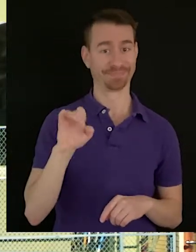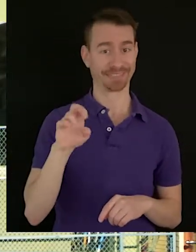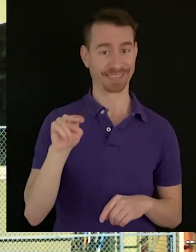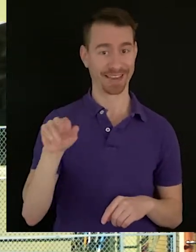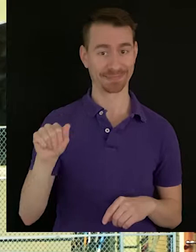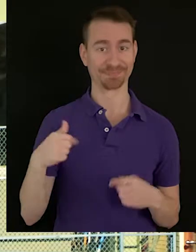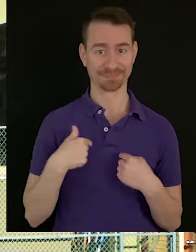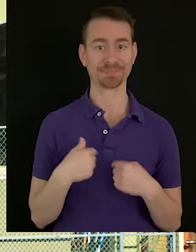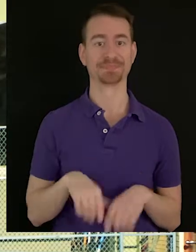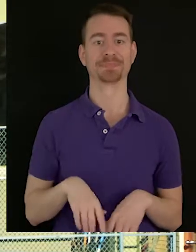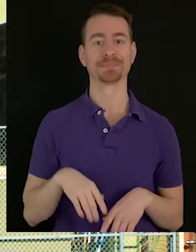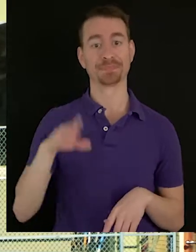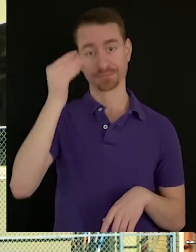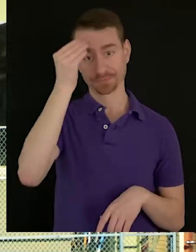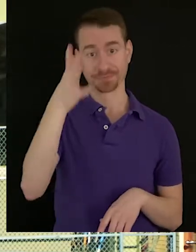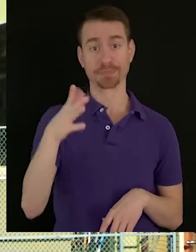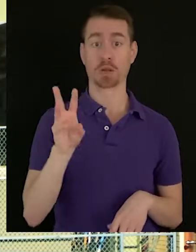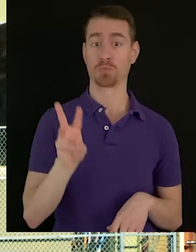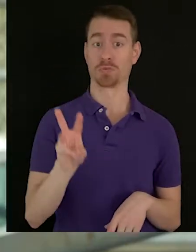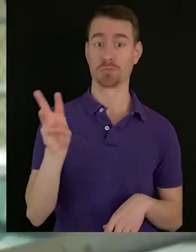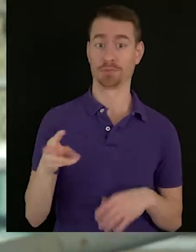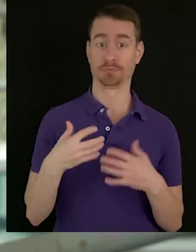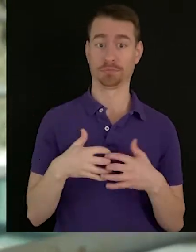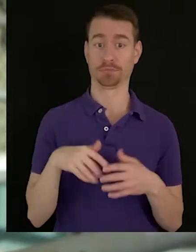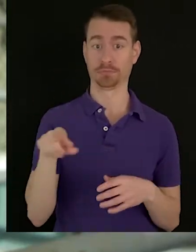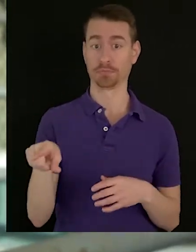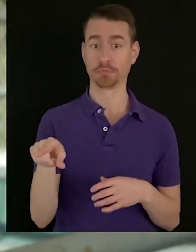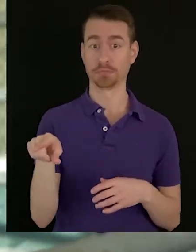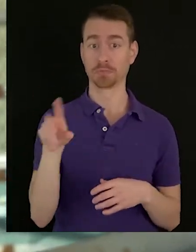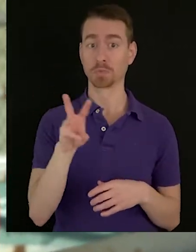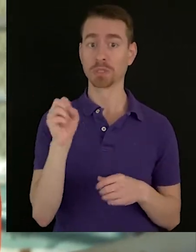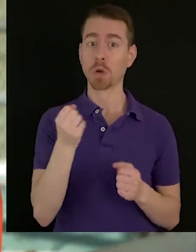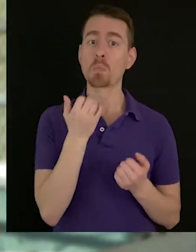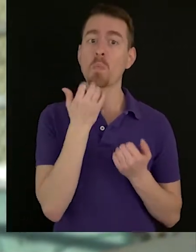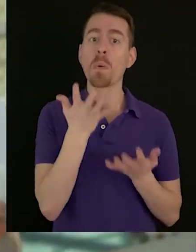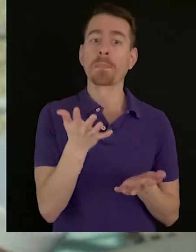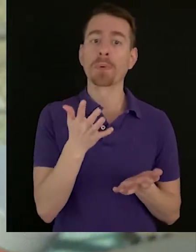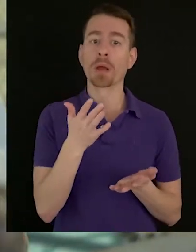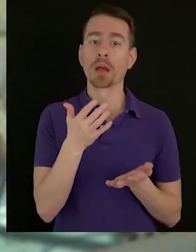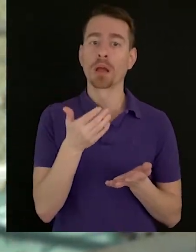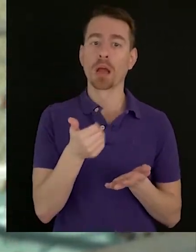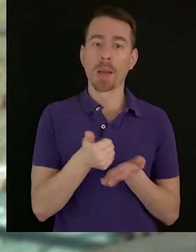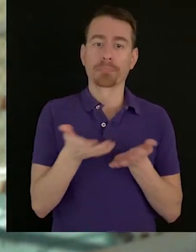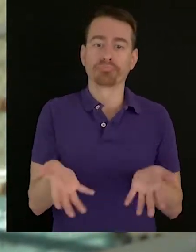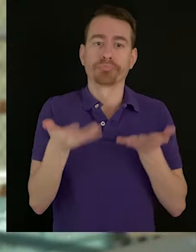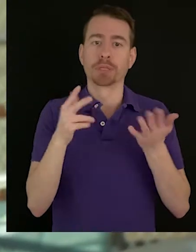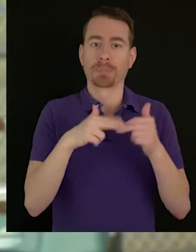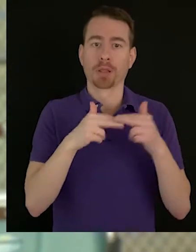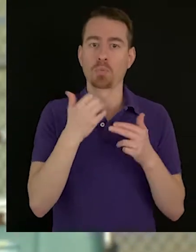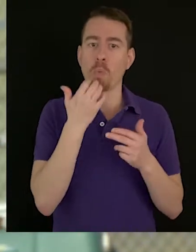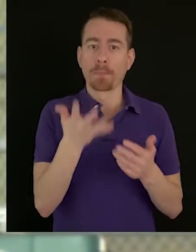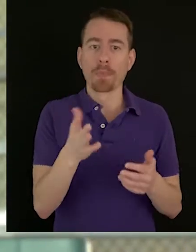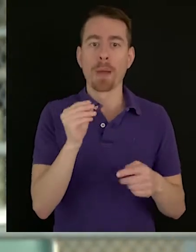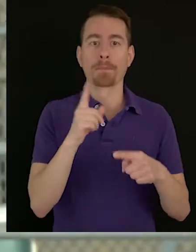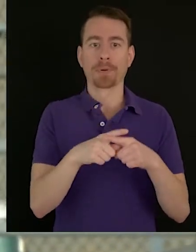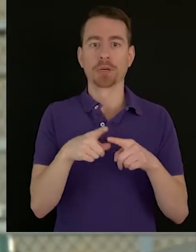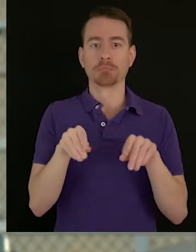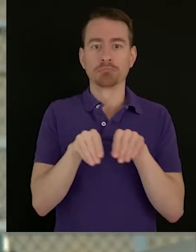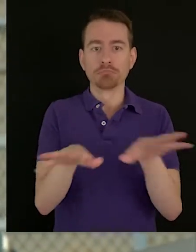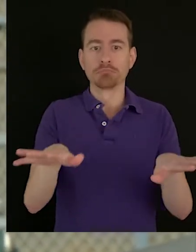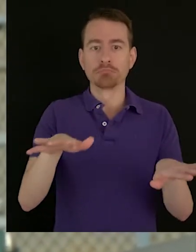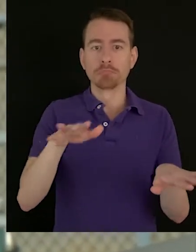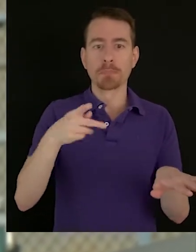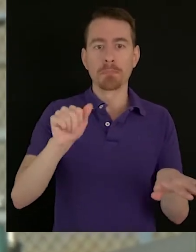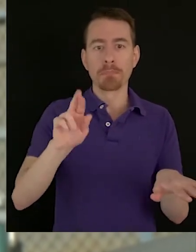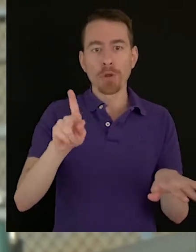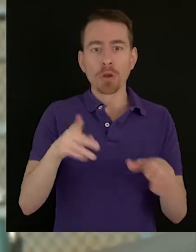slightly yellow with small black pieces. in my left hand, I'm holding a jar of the cleaned water that's leaving the facility. This water is